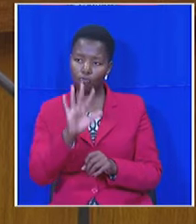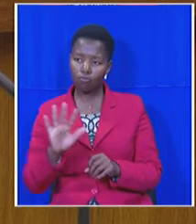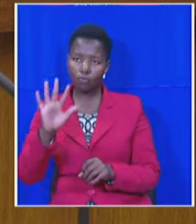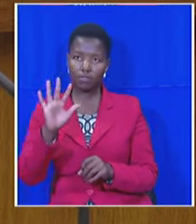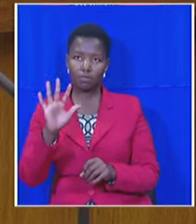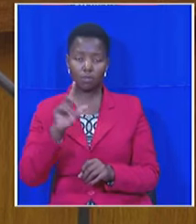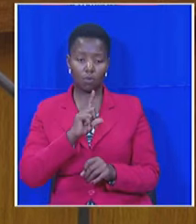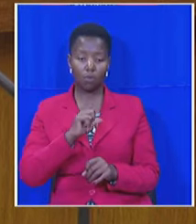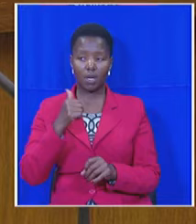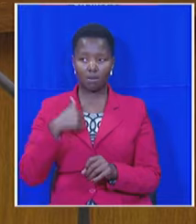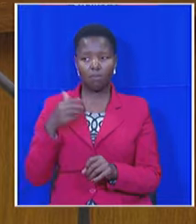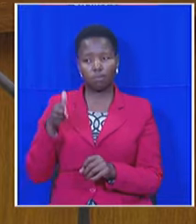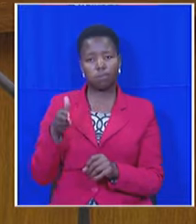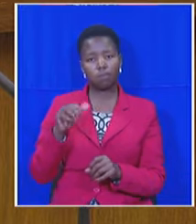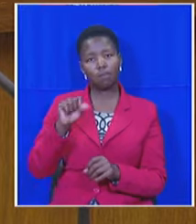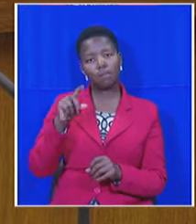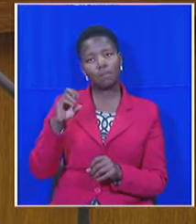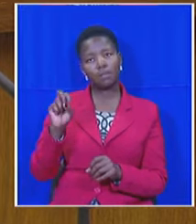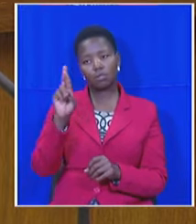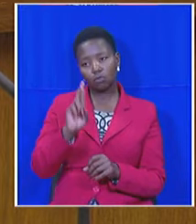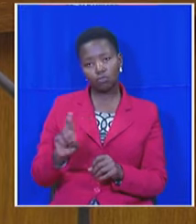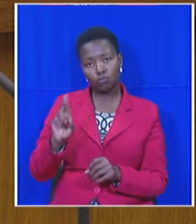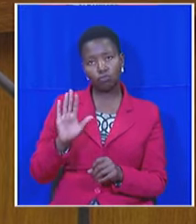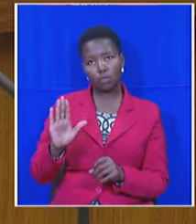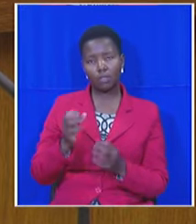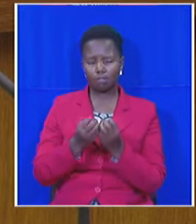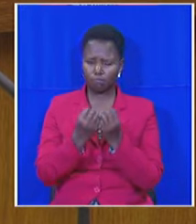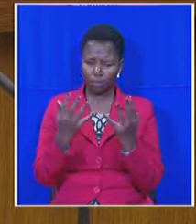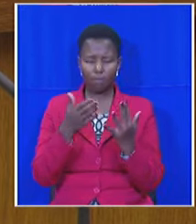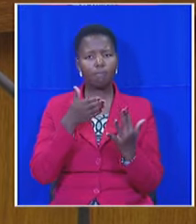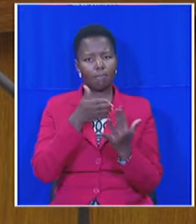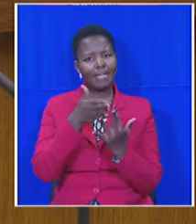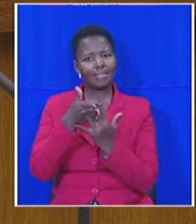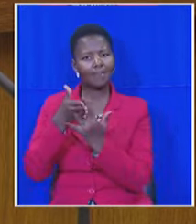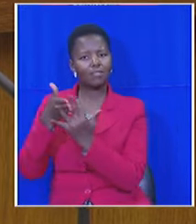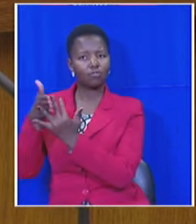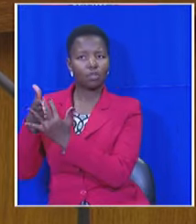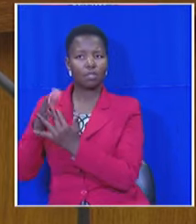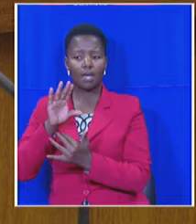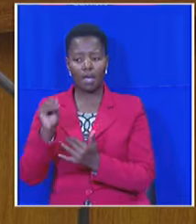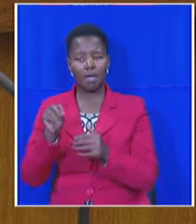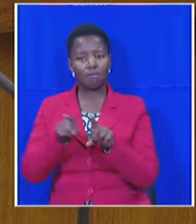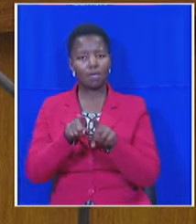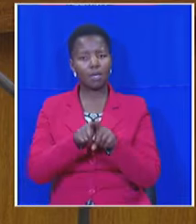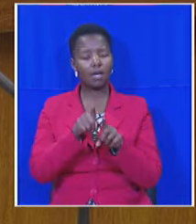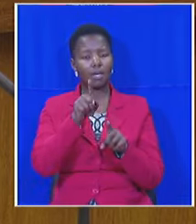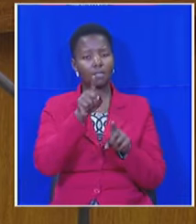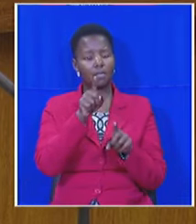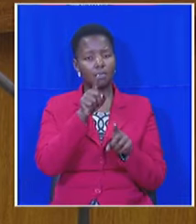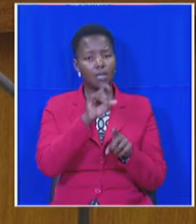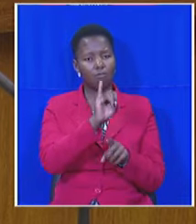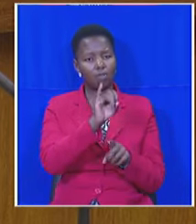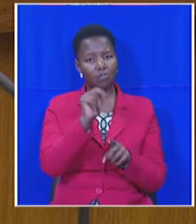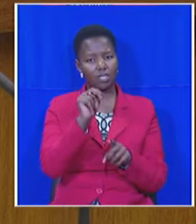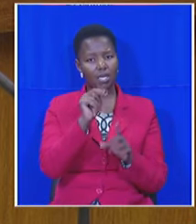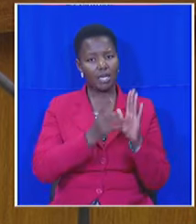in the SADC region. There are lots and lots of interventions, especially in the SADC region. The infrastructure development